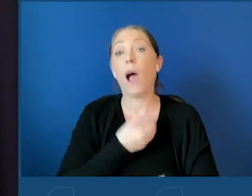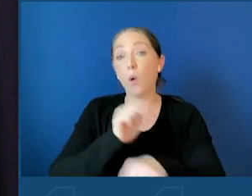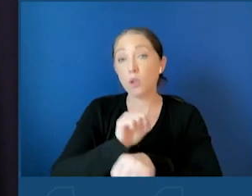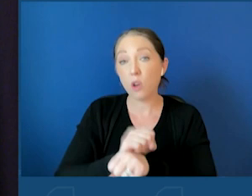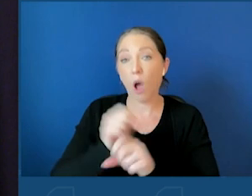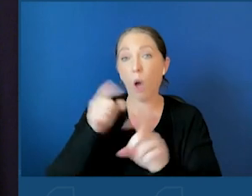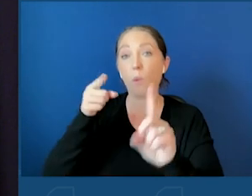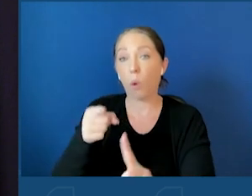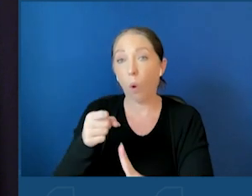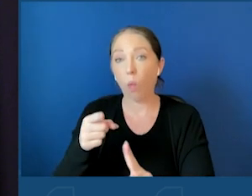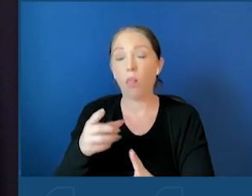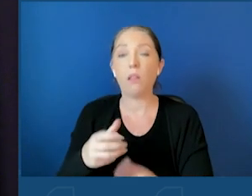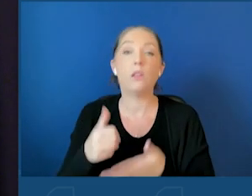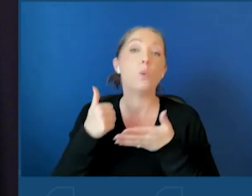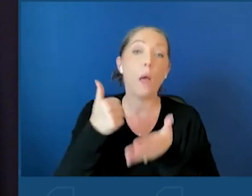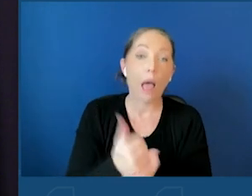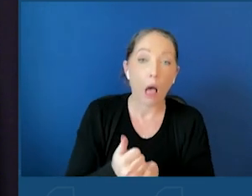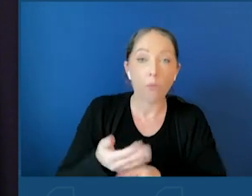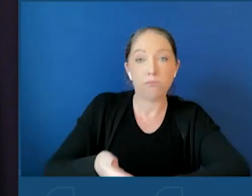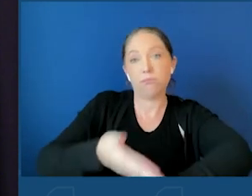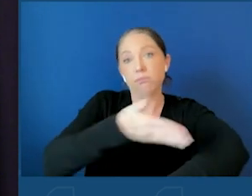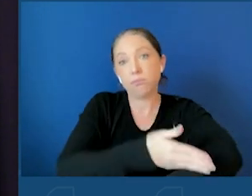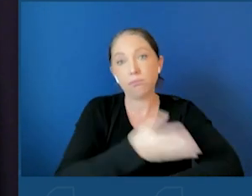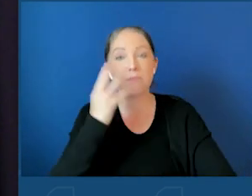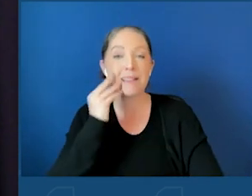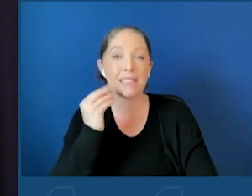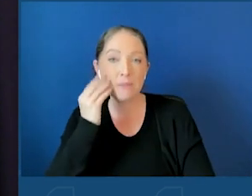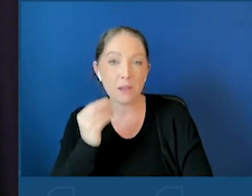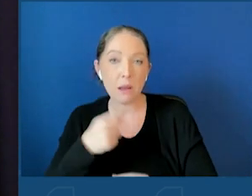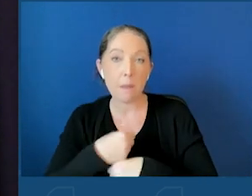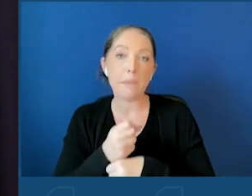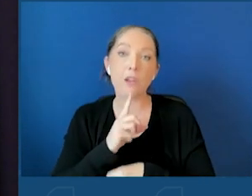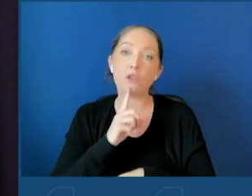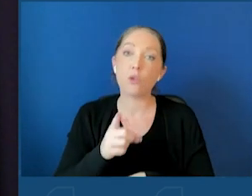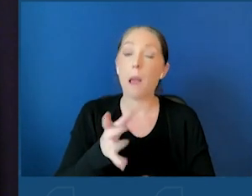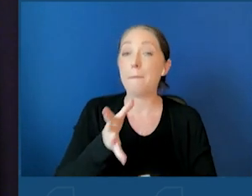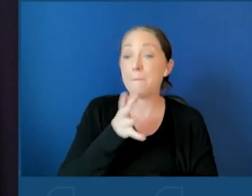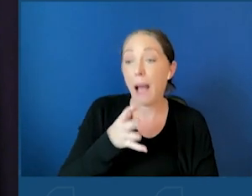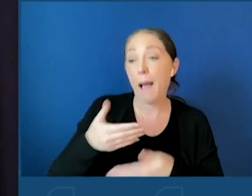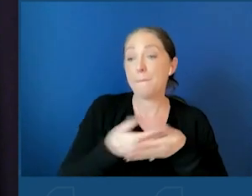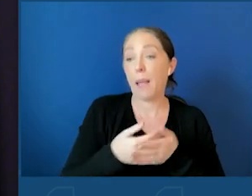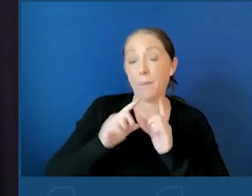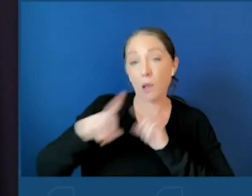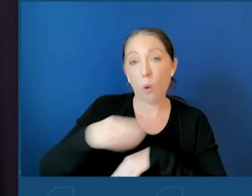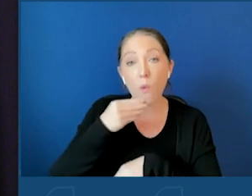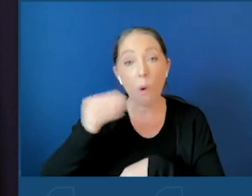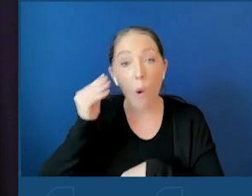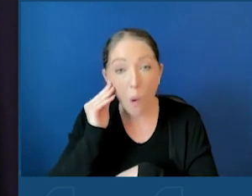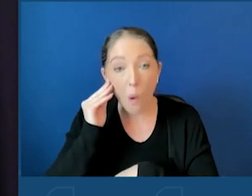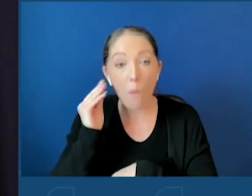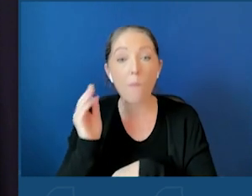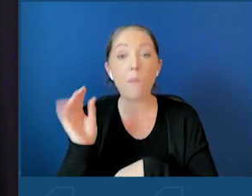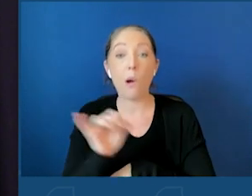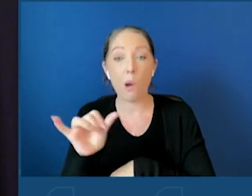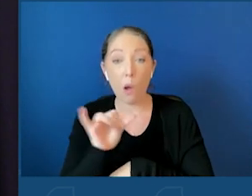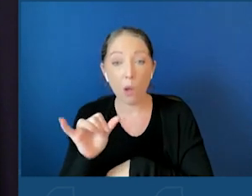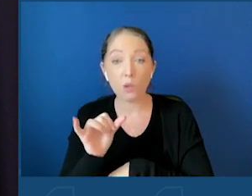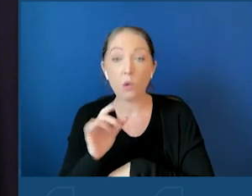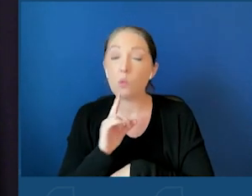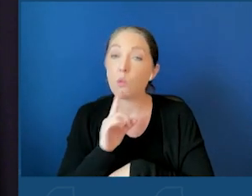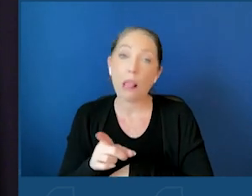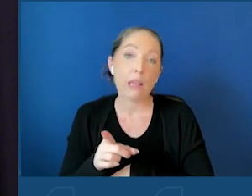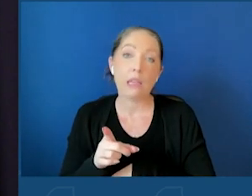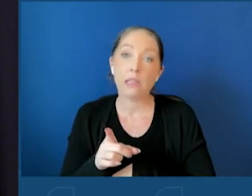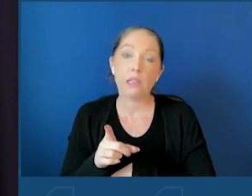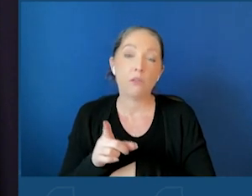of help enhance that experience, make sure moms and babies are going home, but also to really just change the